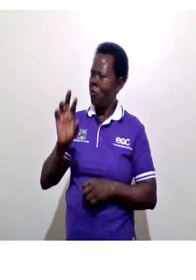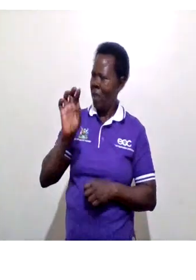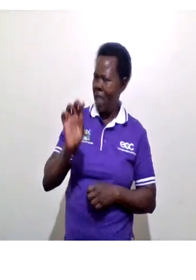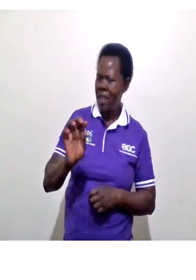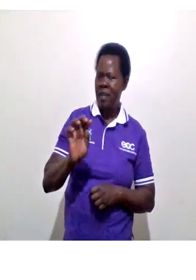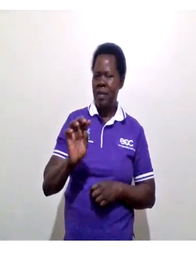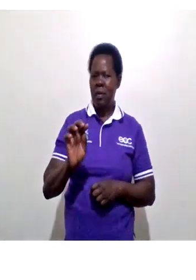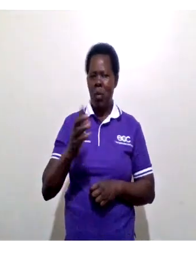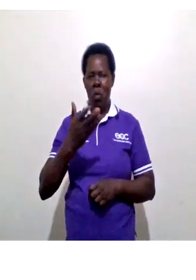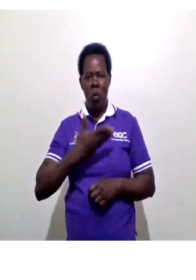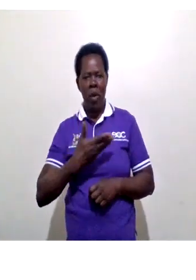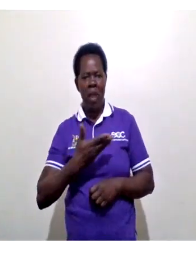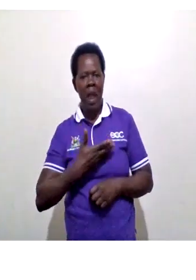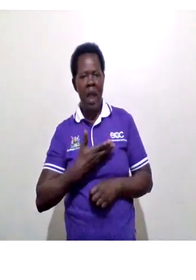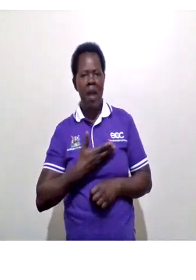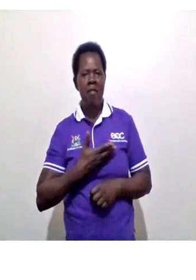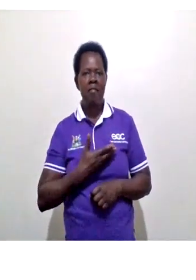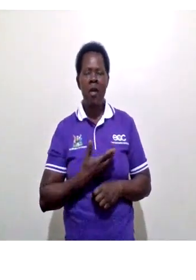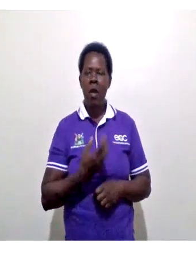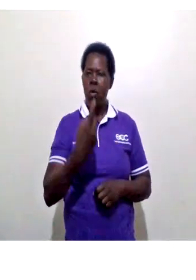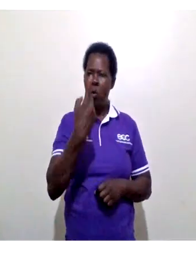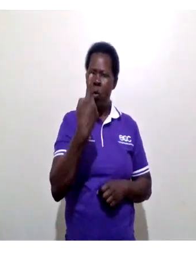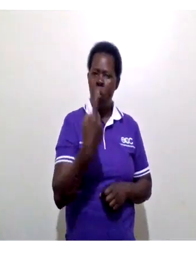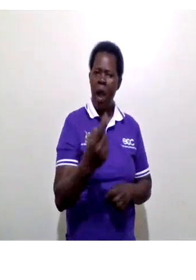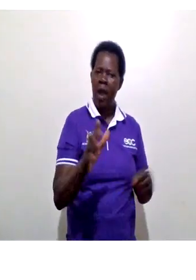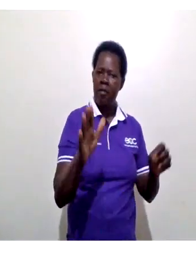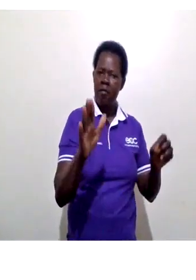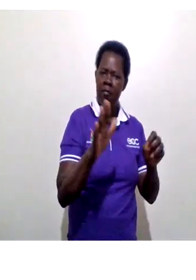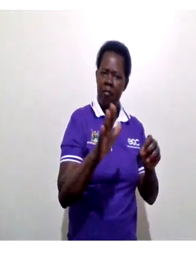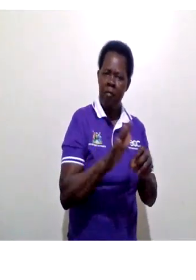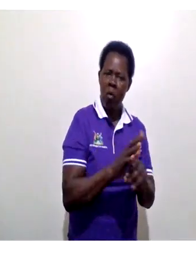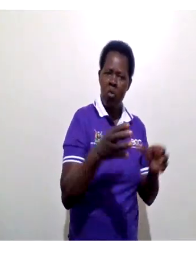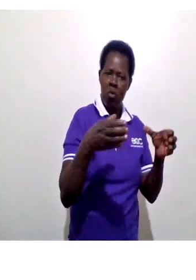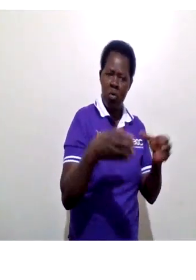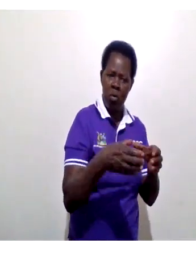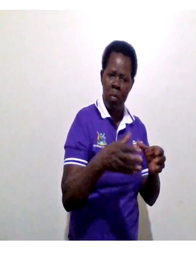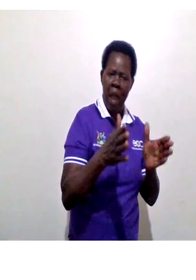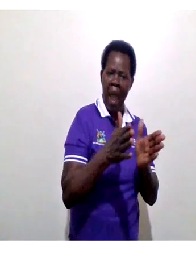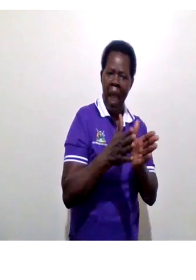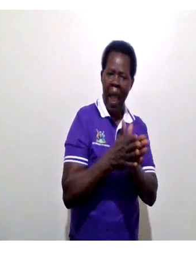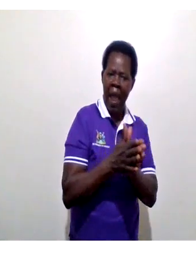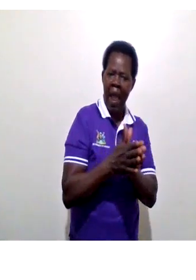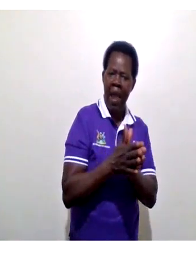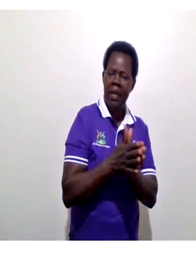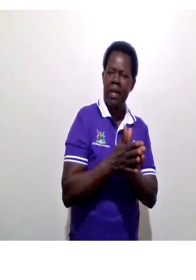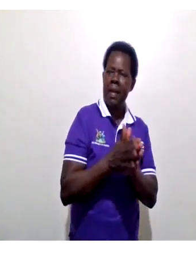In groups of 8, we have 1 full